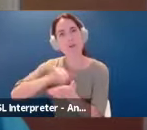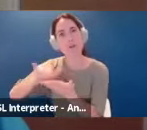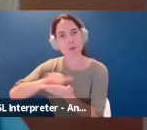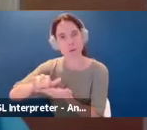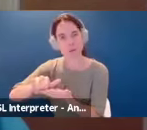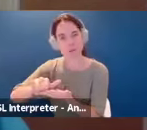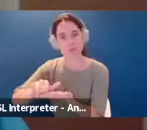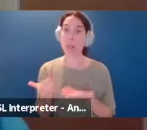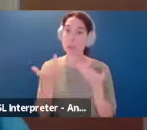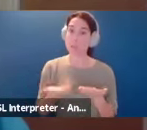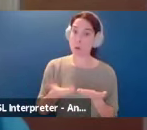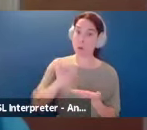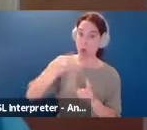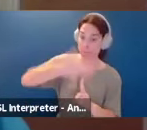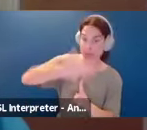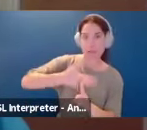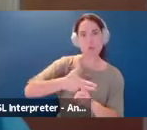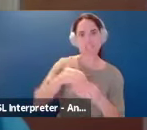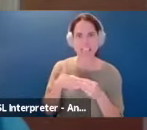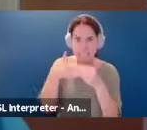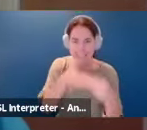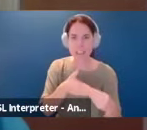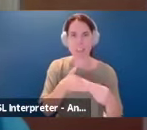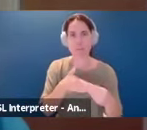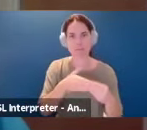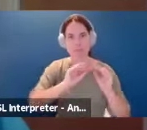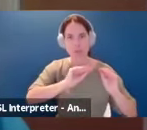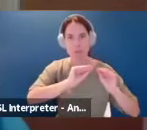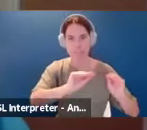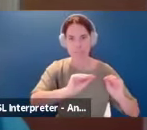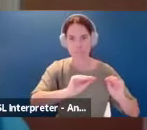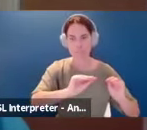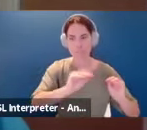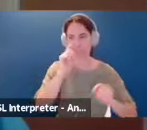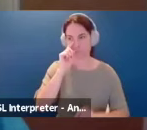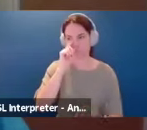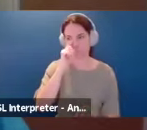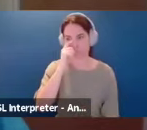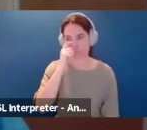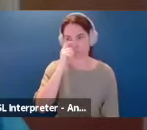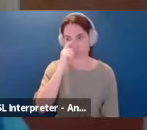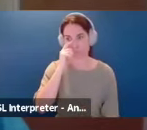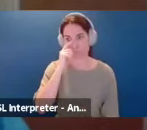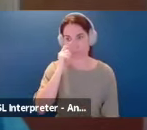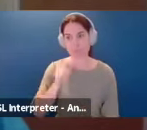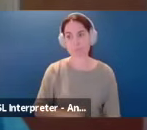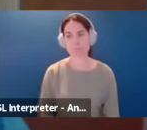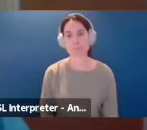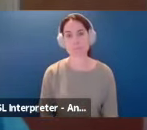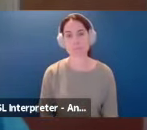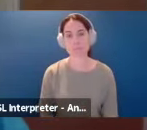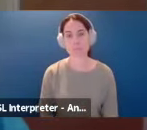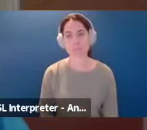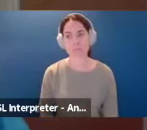training and coaching following the wake-up call of the 2016 election upayadi